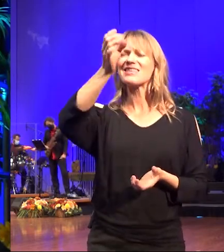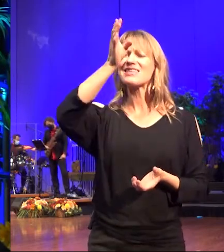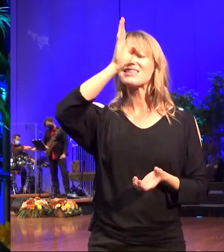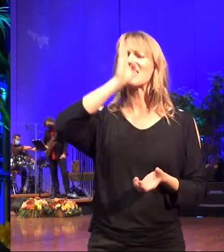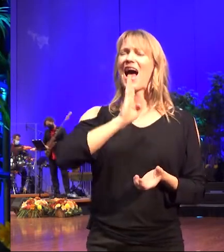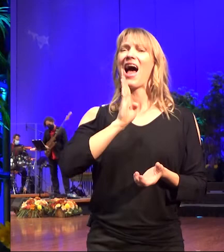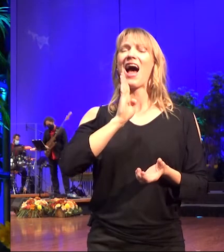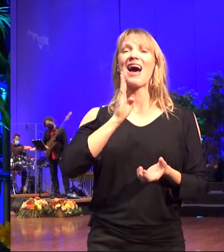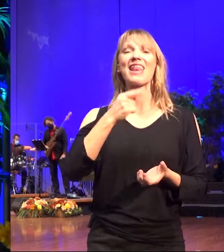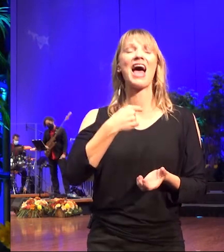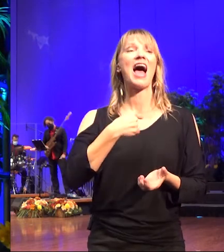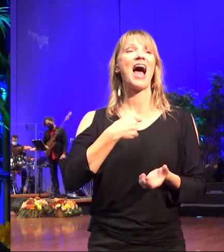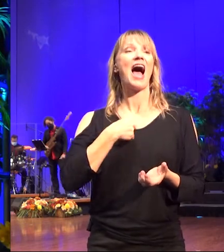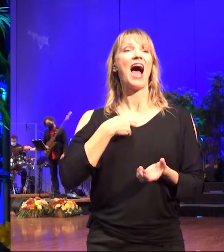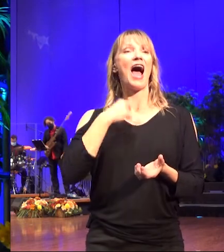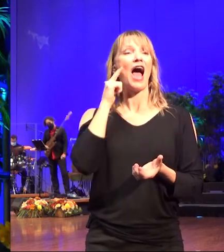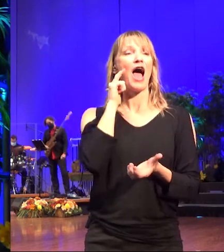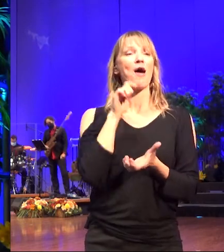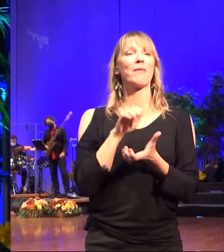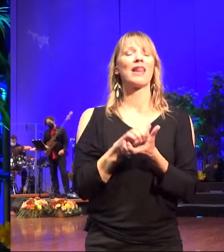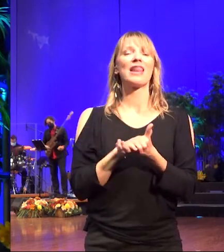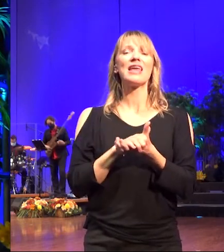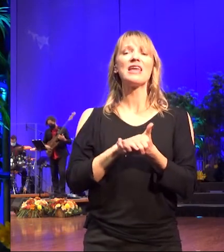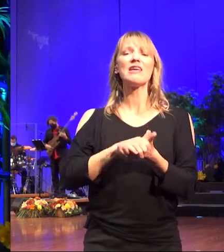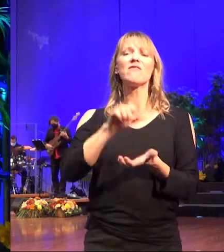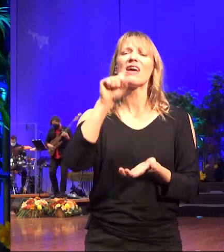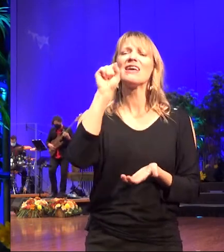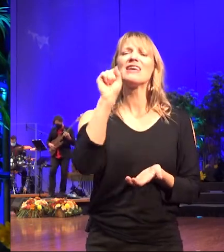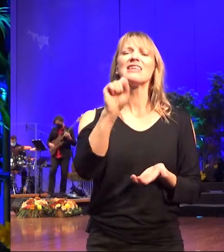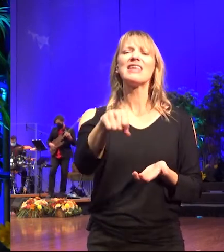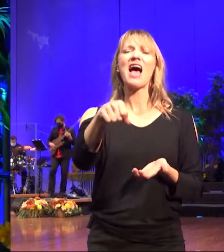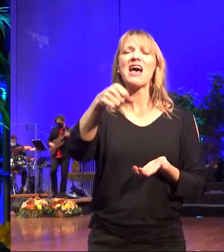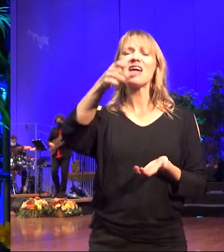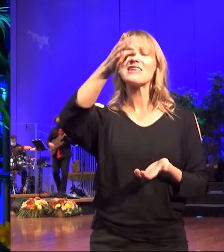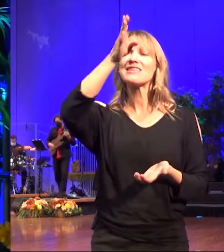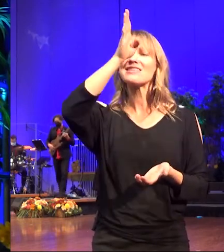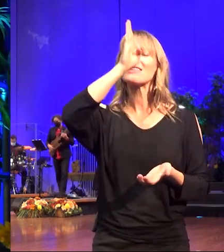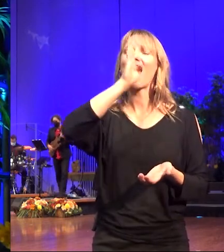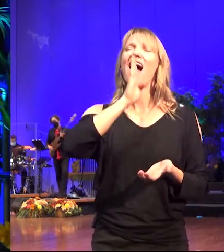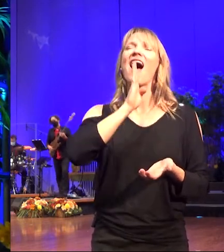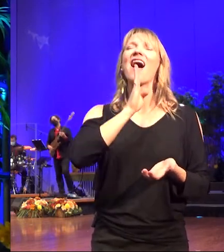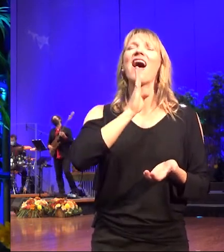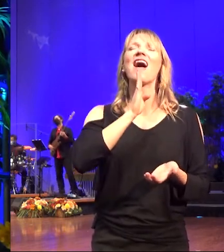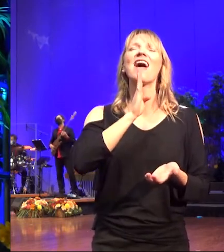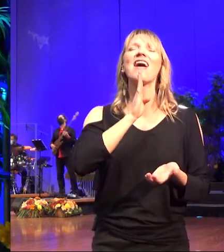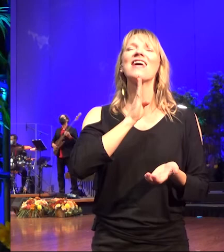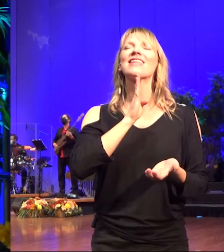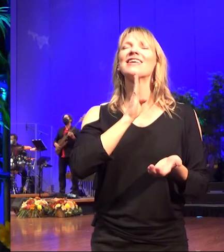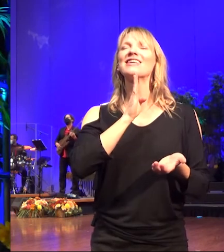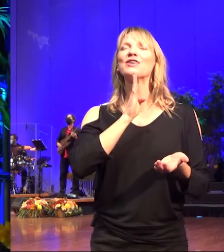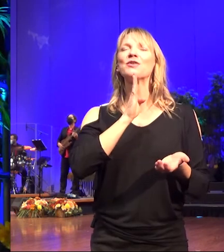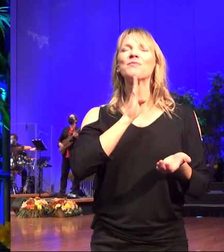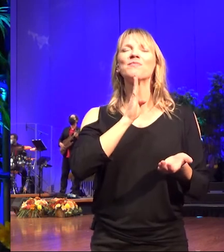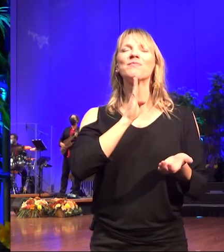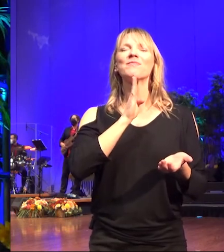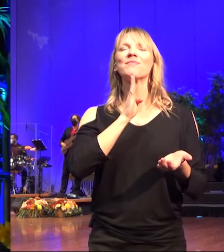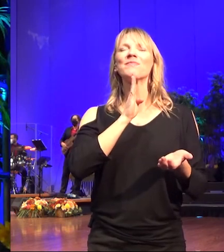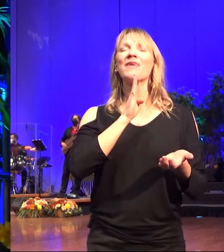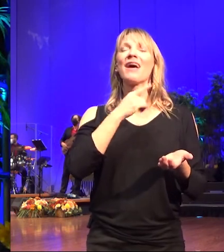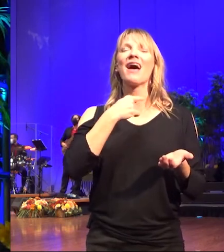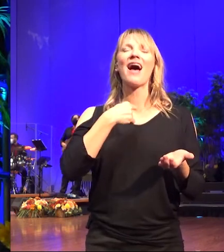believe. Yes, God, I believe. Yes,